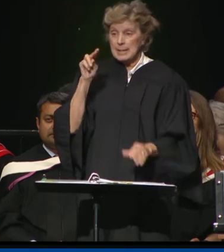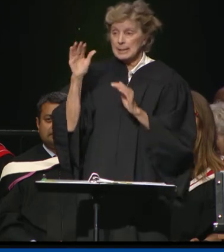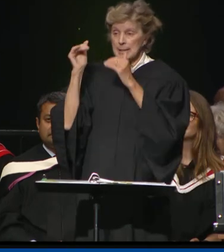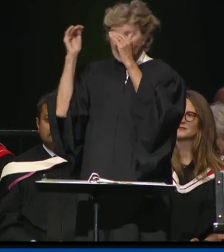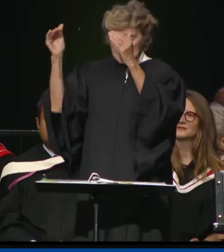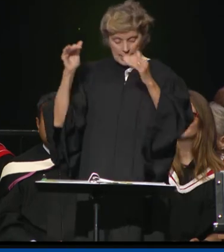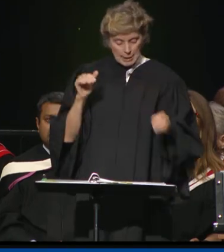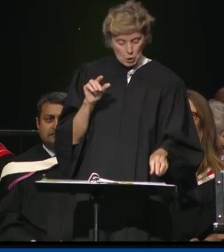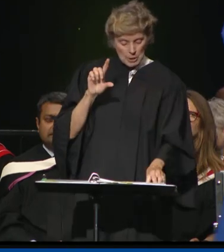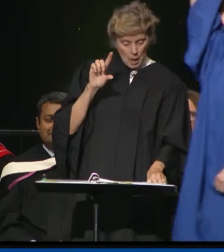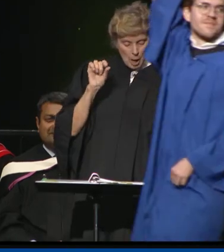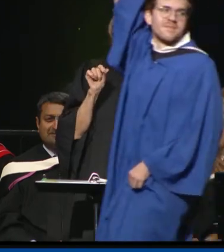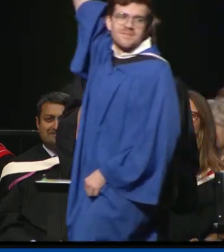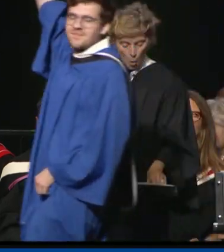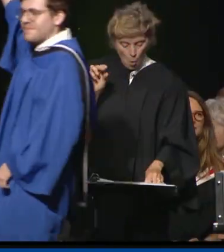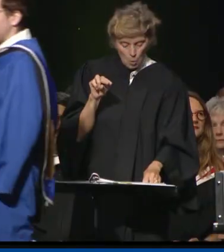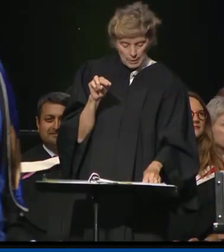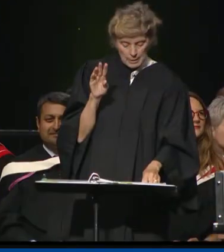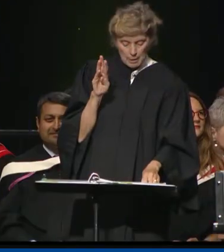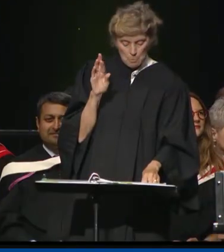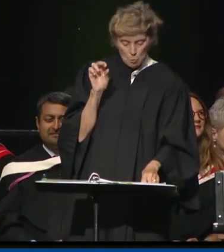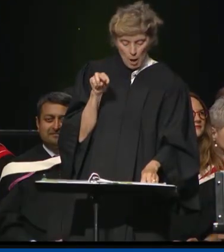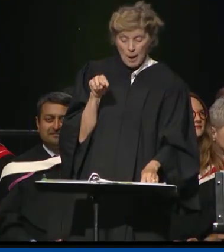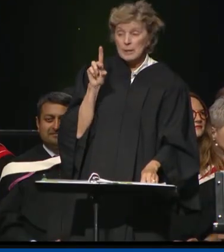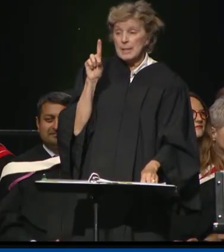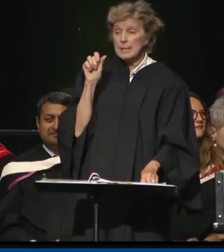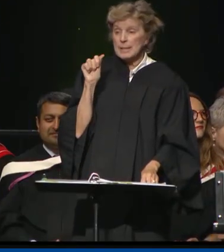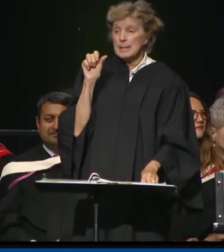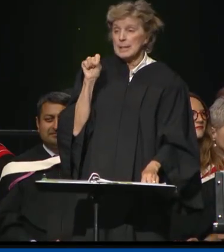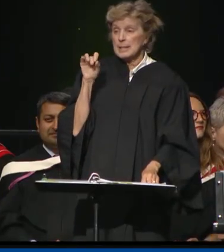Logan Brown Da Silva.